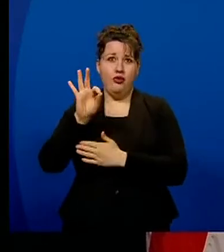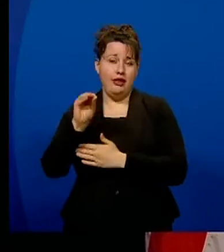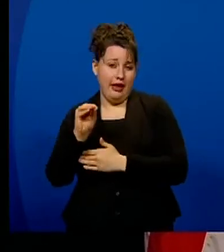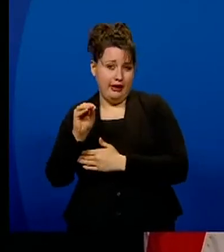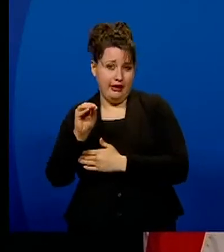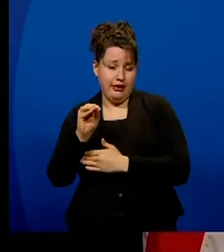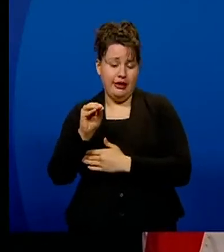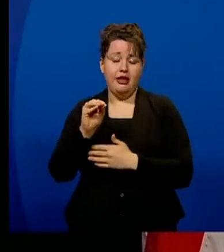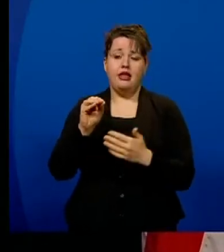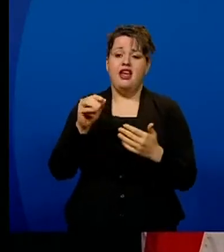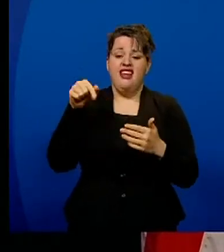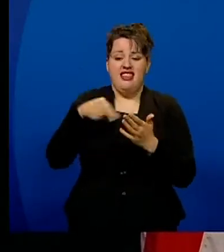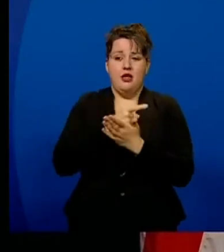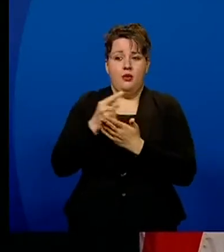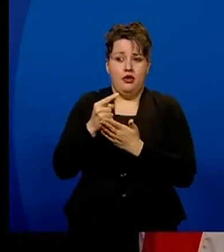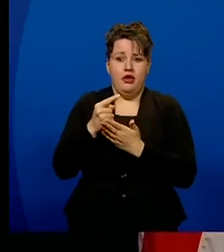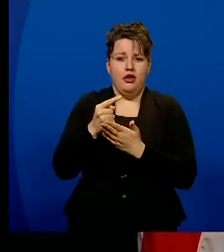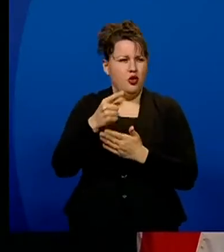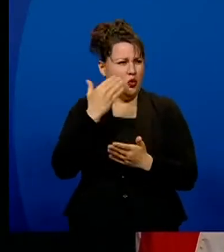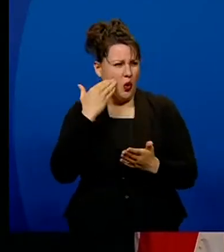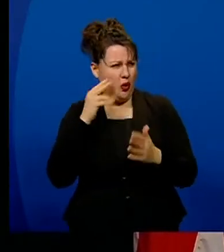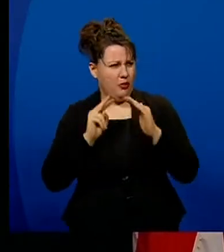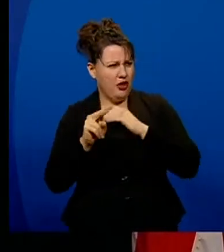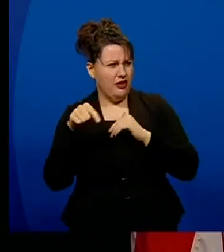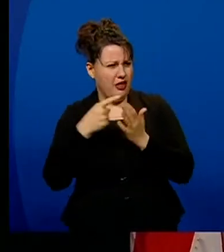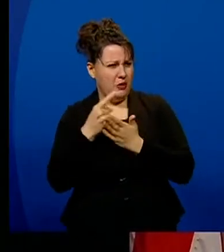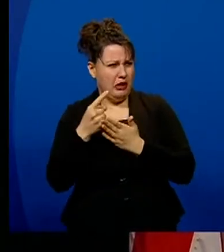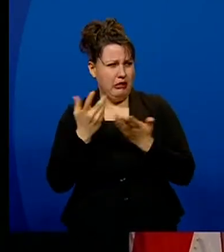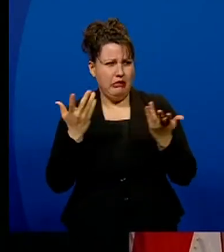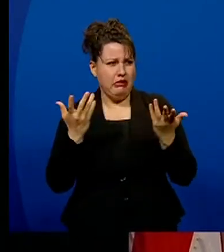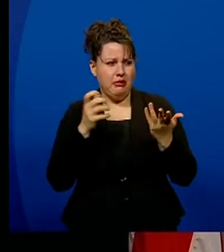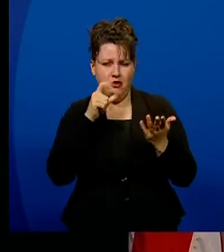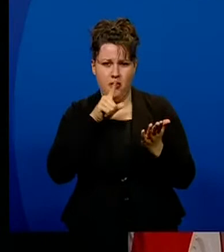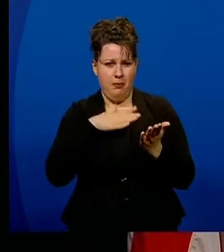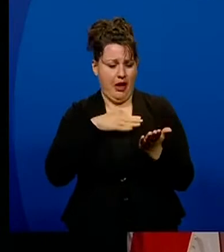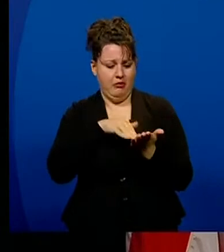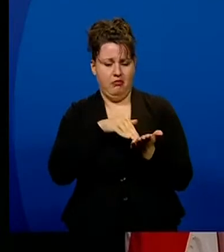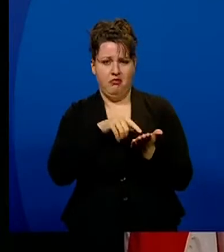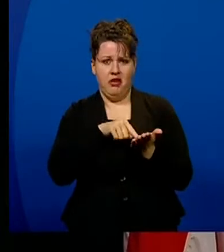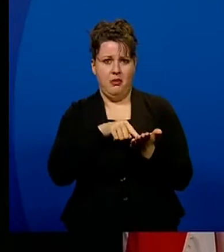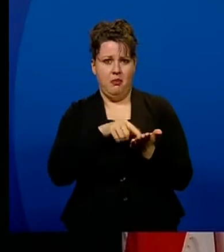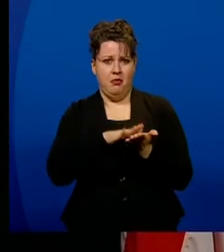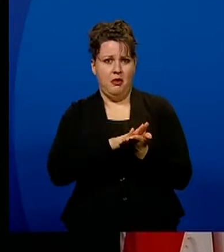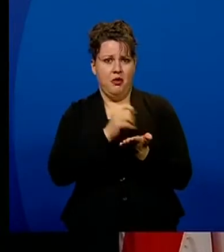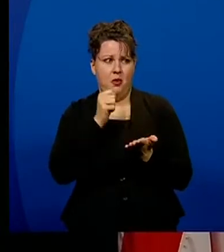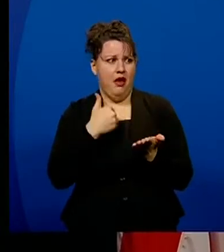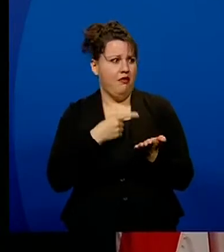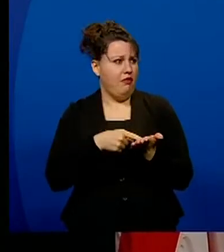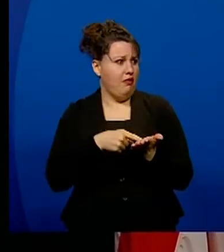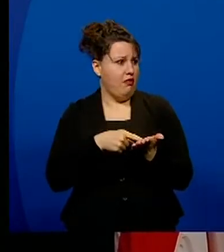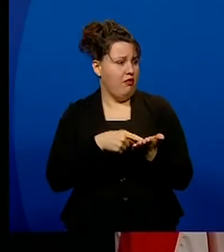94,890. This week, do you know the projection for this week? It's not on my notes.